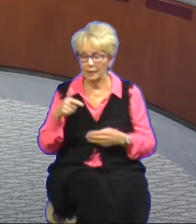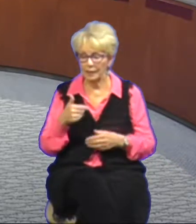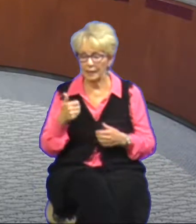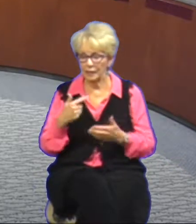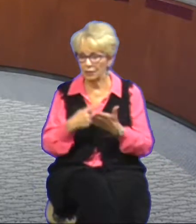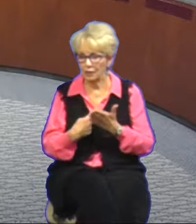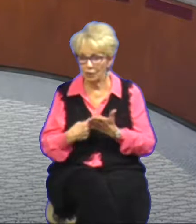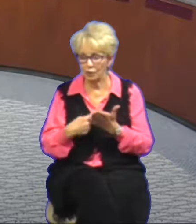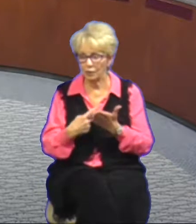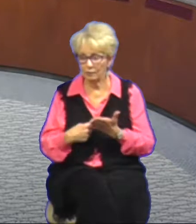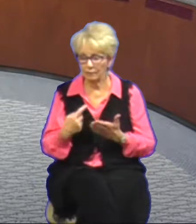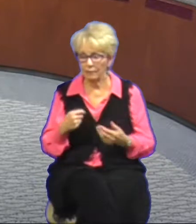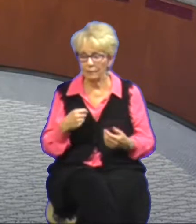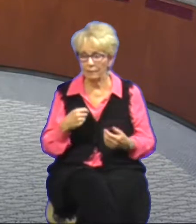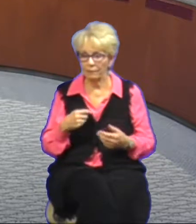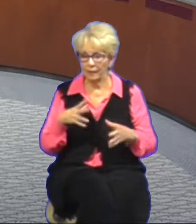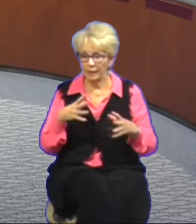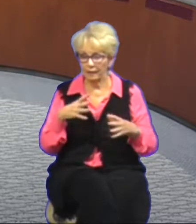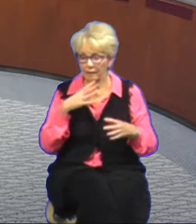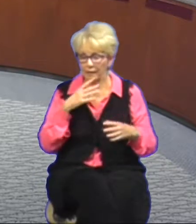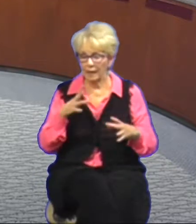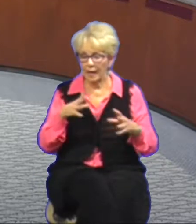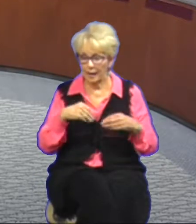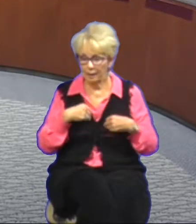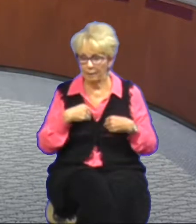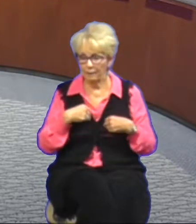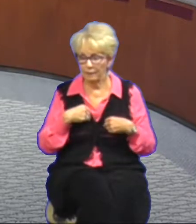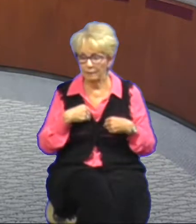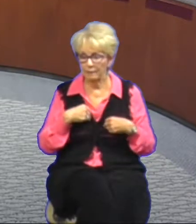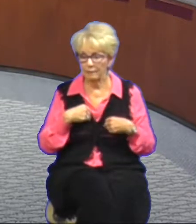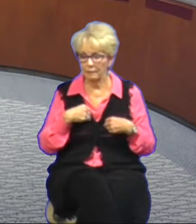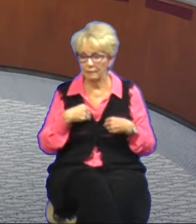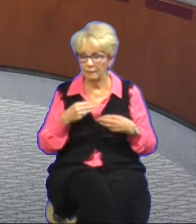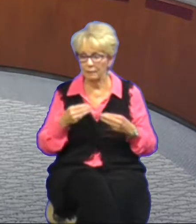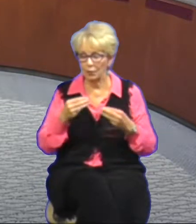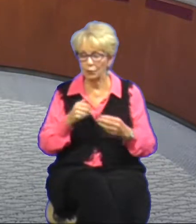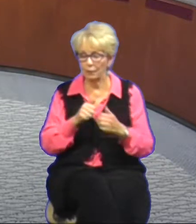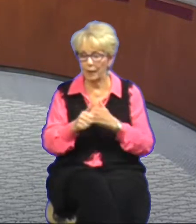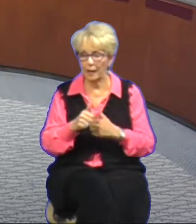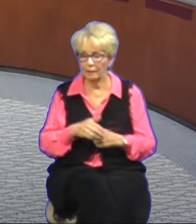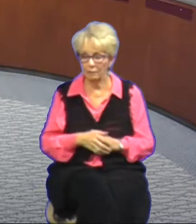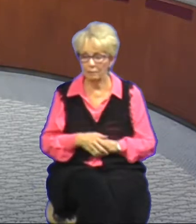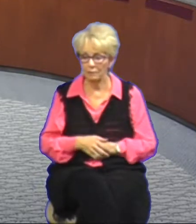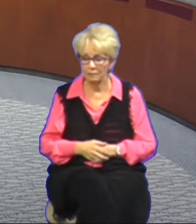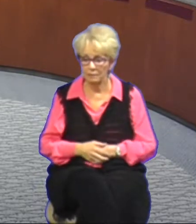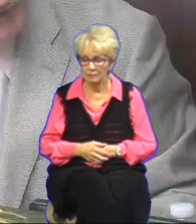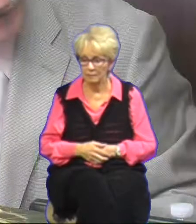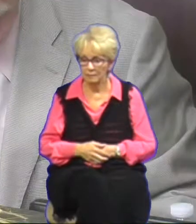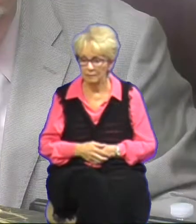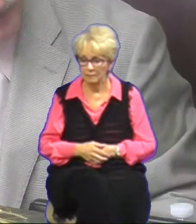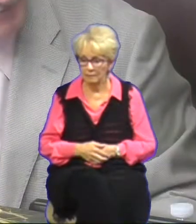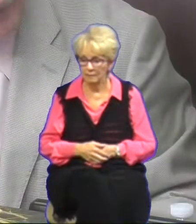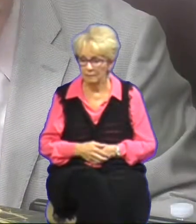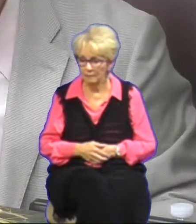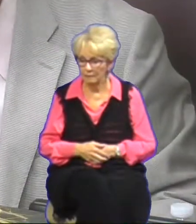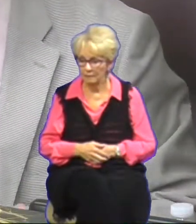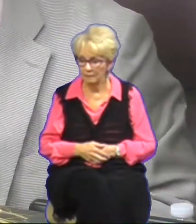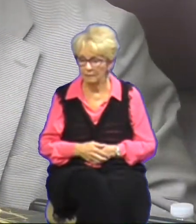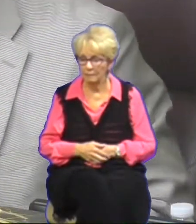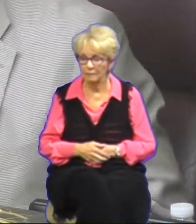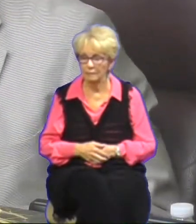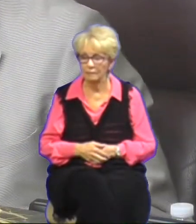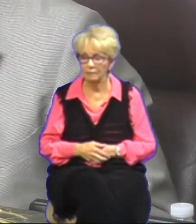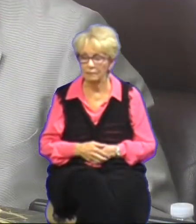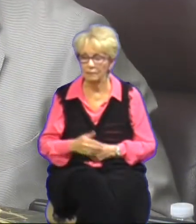discussion? All those in favor signify by saying aye. Aye. Aye. Motion passes. Sounds good. We need to do this one next. Yes, we do,